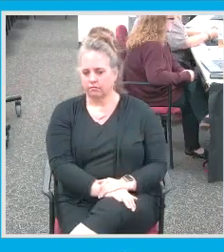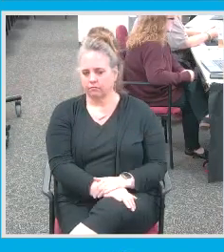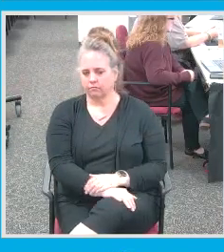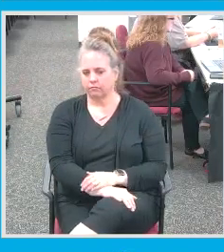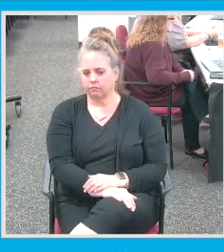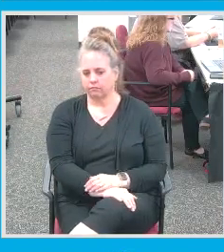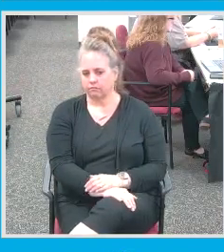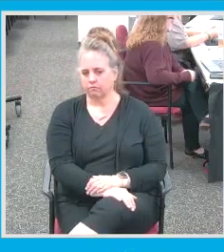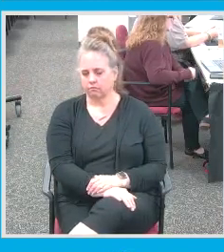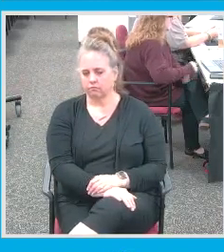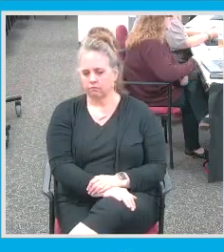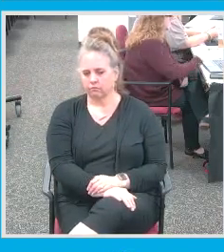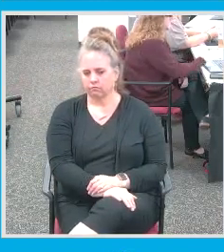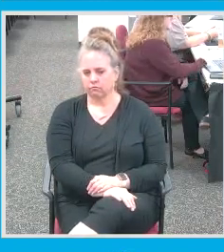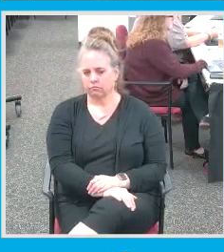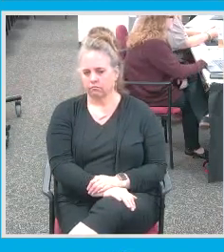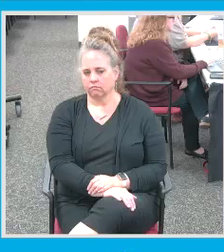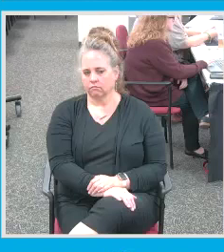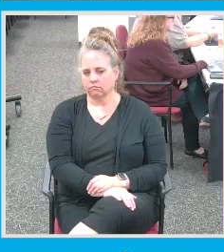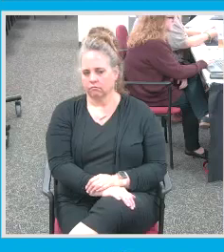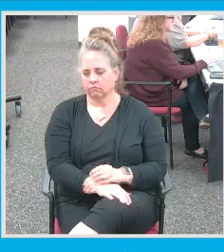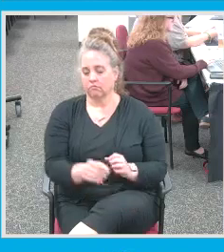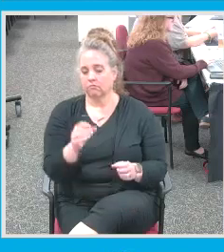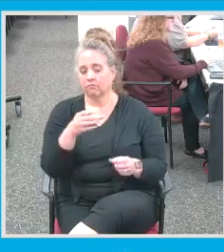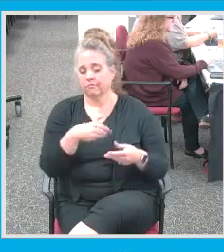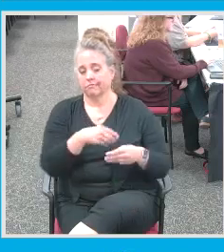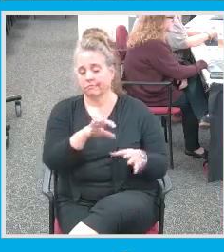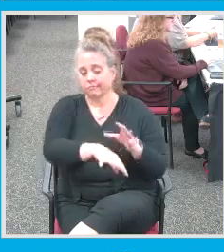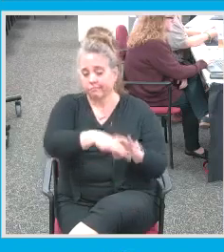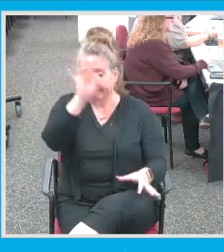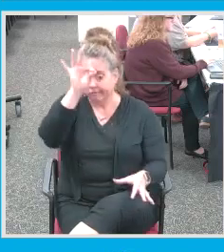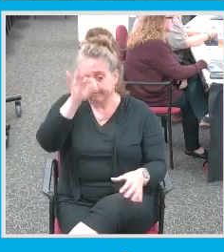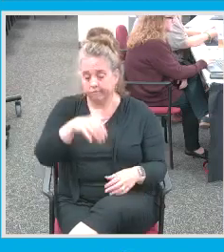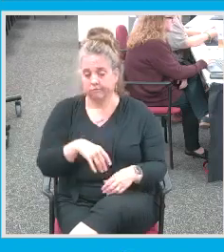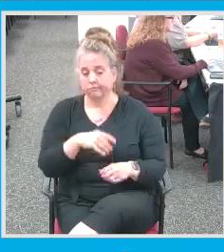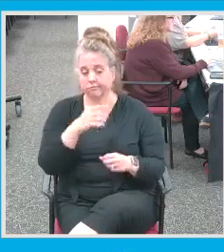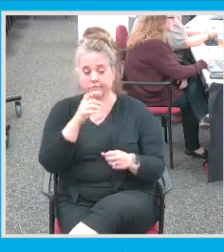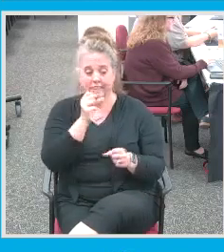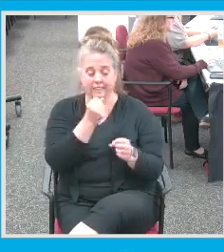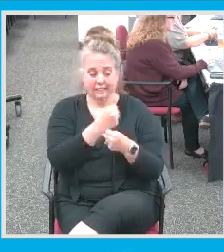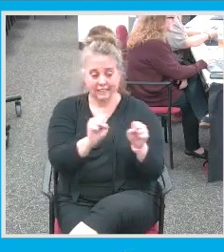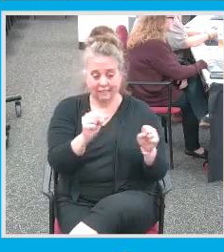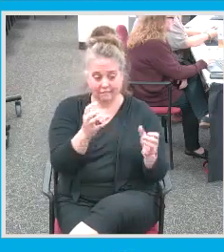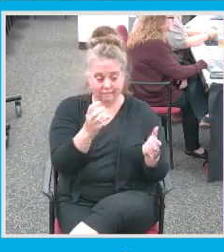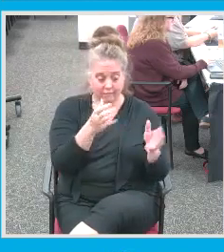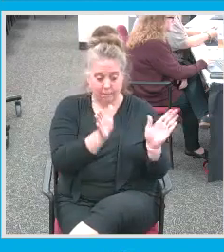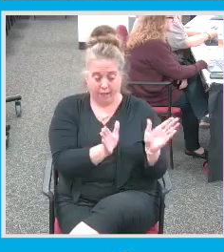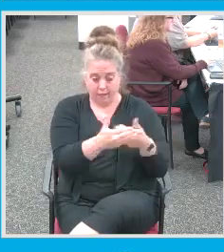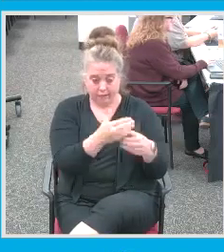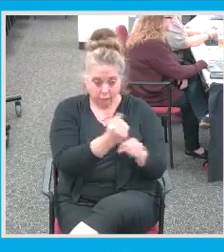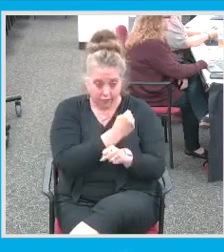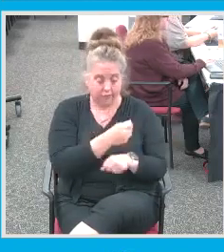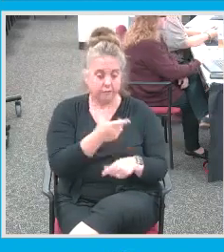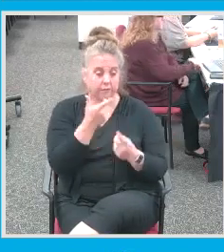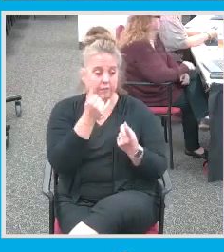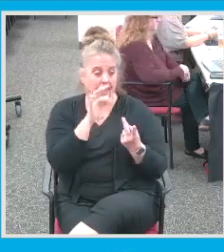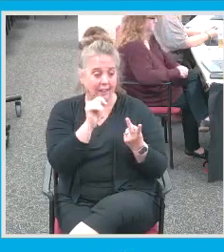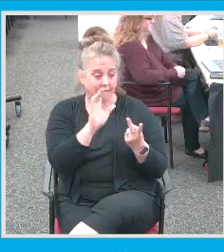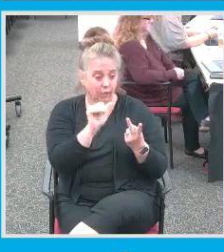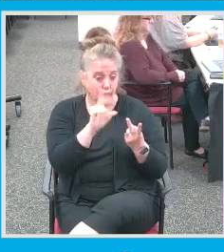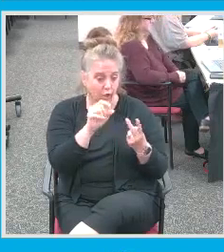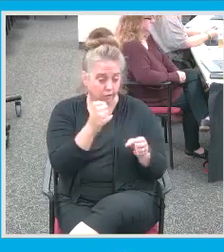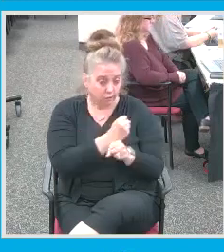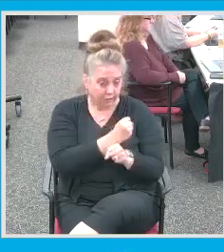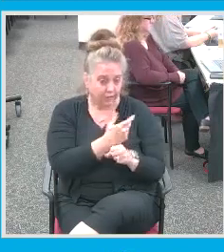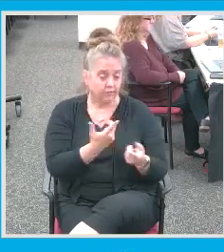win a firearm safe. There's a $100 gift card. I know that because some of you are elected officials, I can't give you a $100 gift